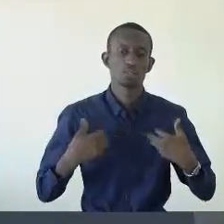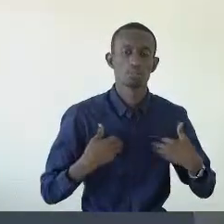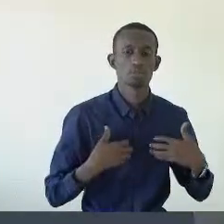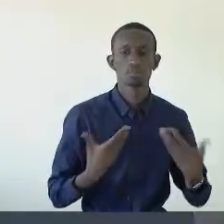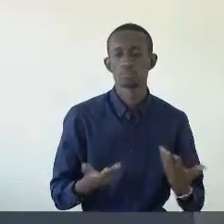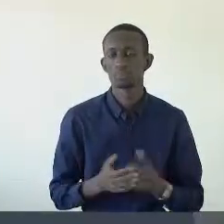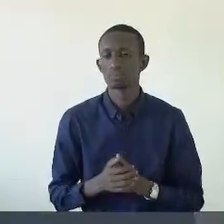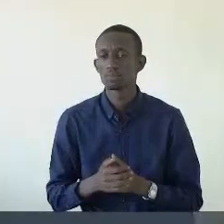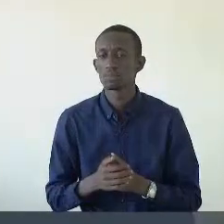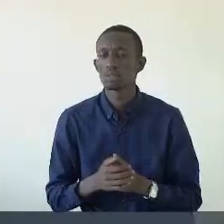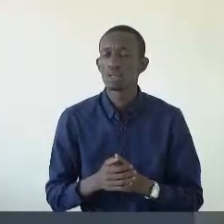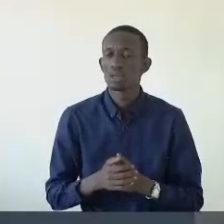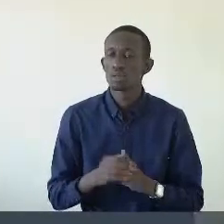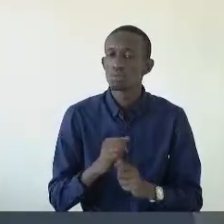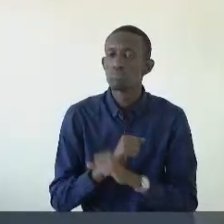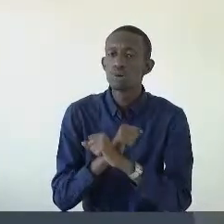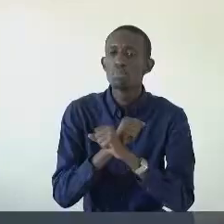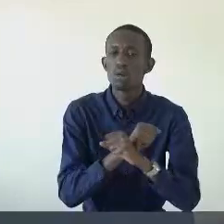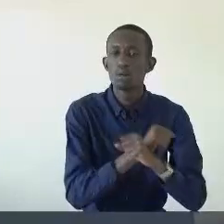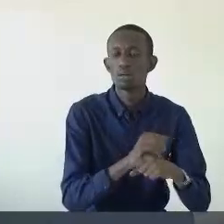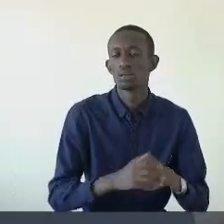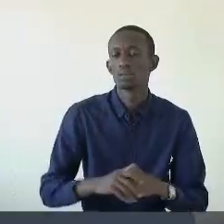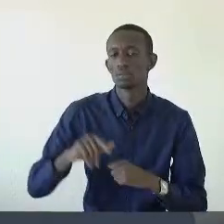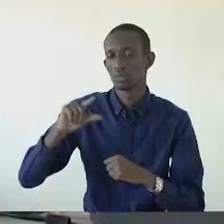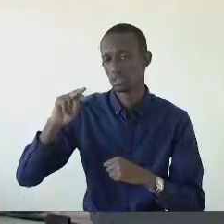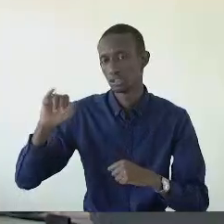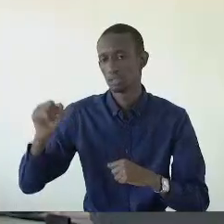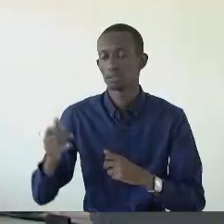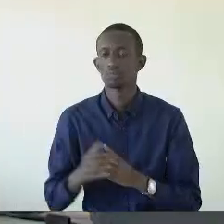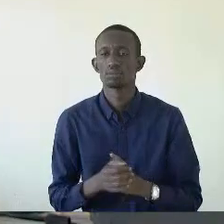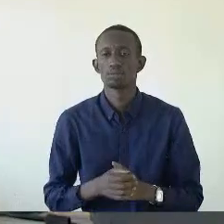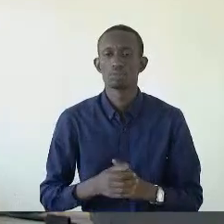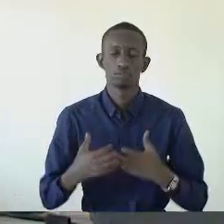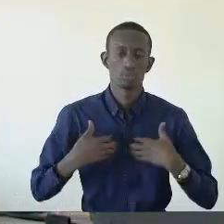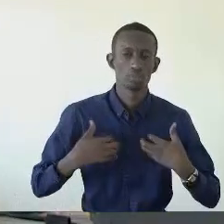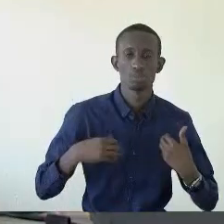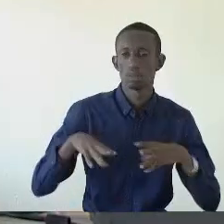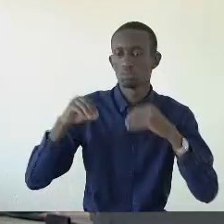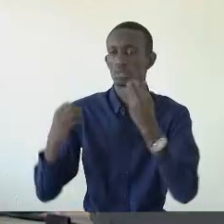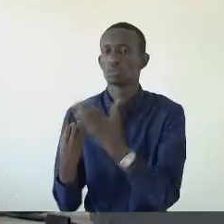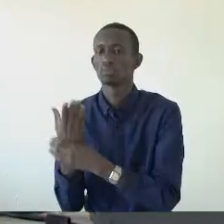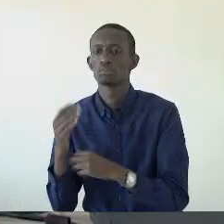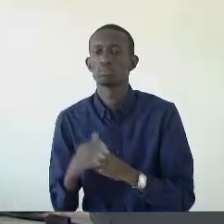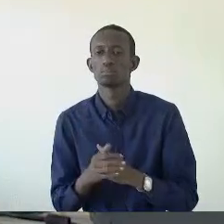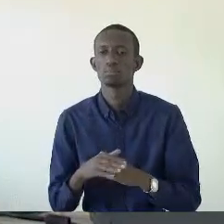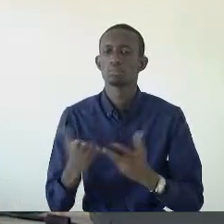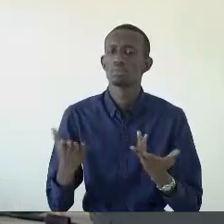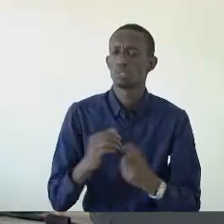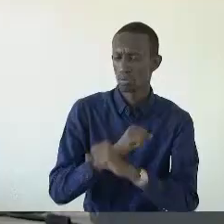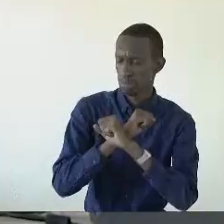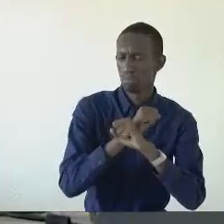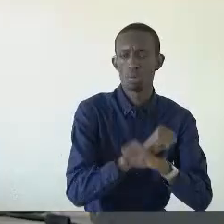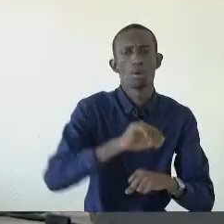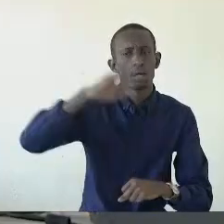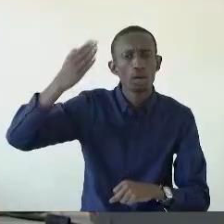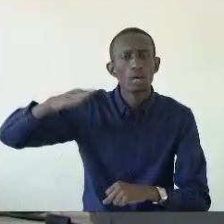us protect our lakes. They have different plants. They have different animals. Let us protect our